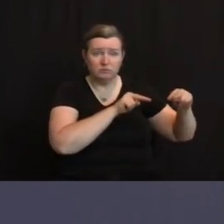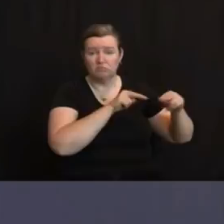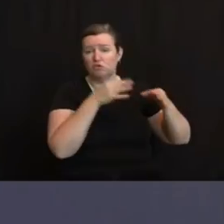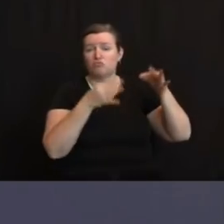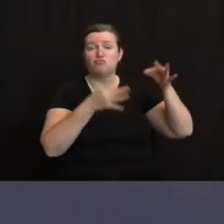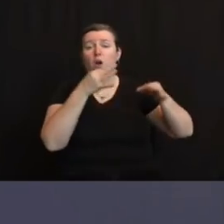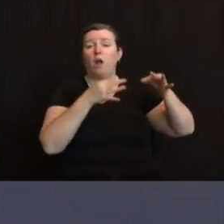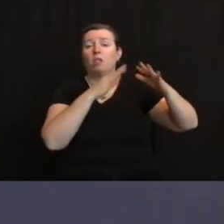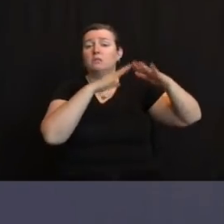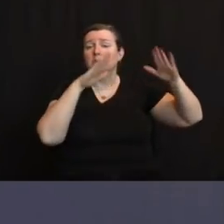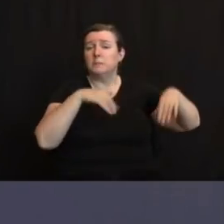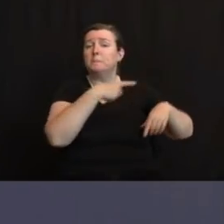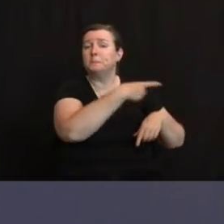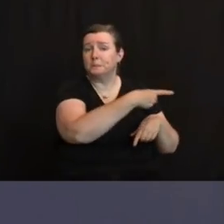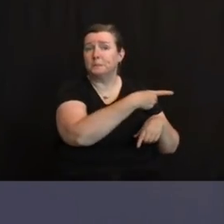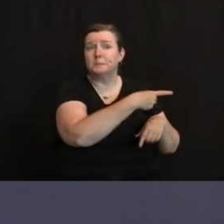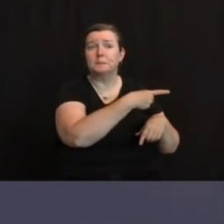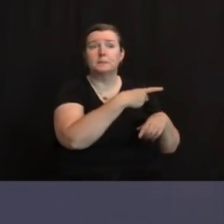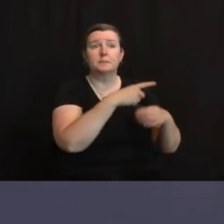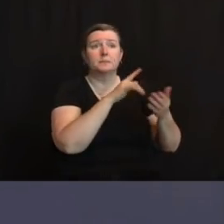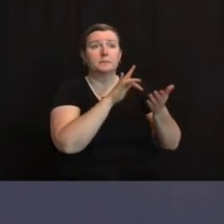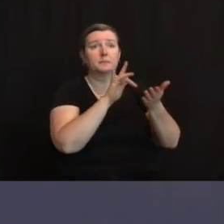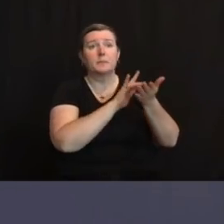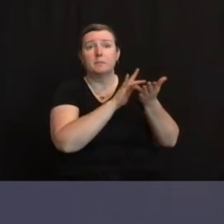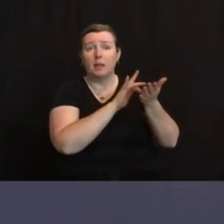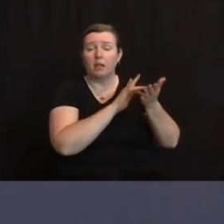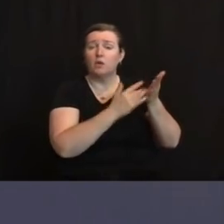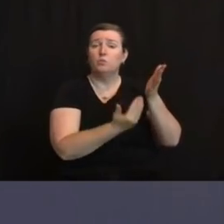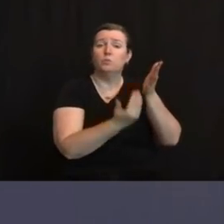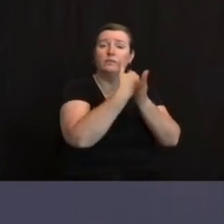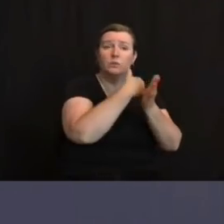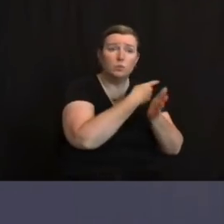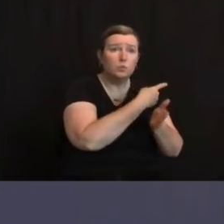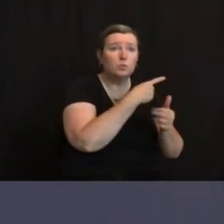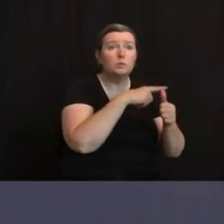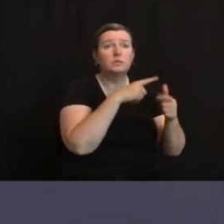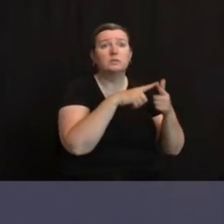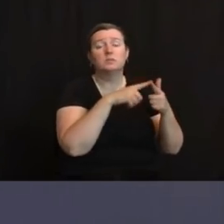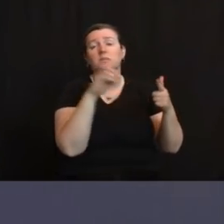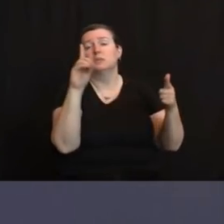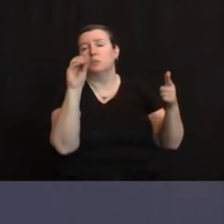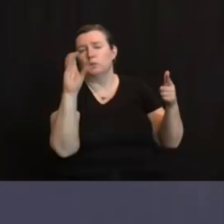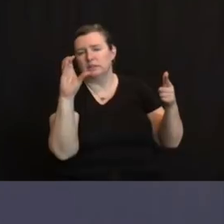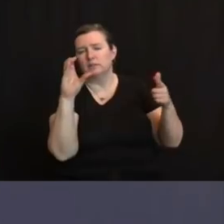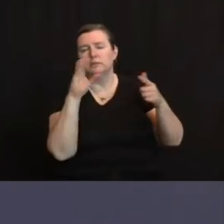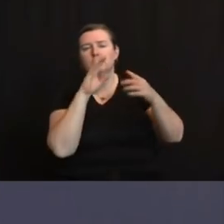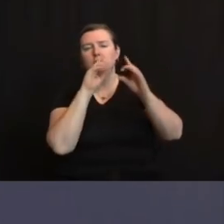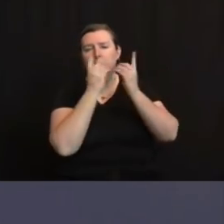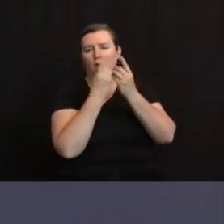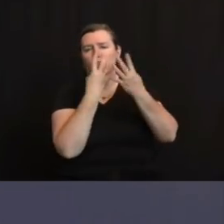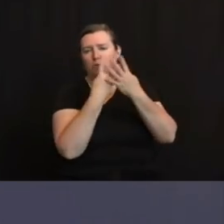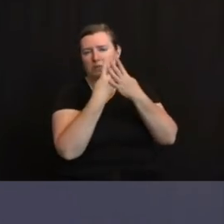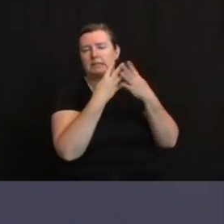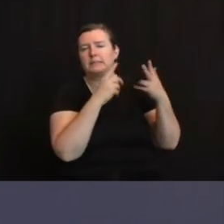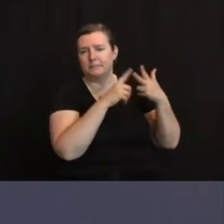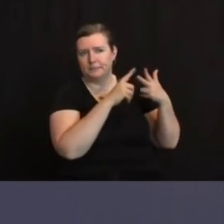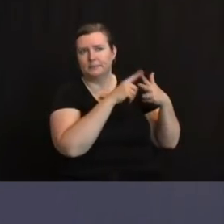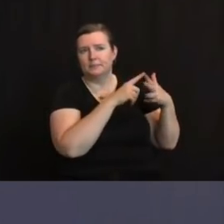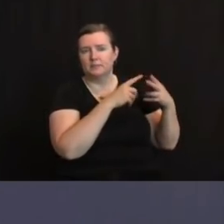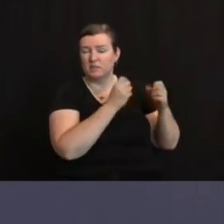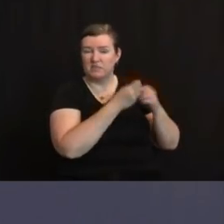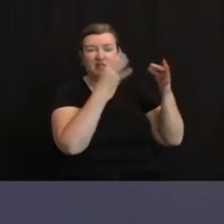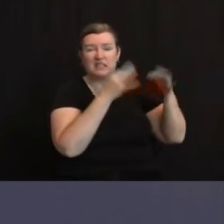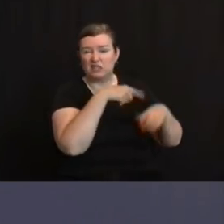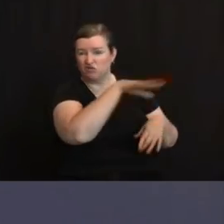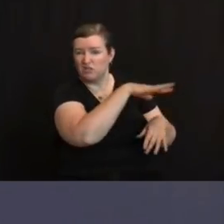Emergency Medical Review Committee and the Commissioner of the Department of Corrections to make decisions on folks. It's why